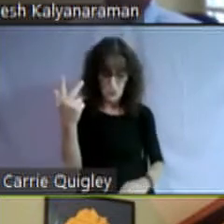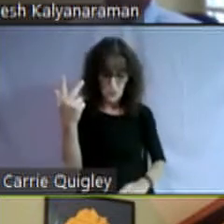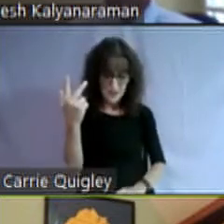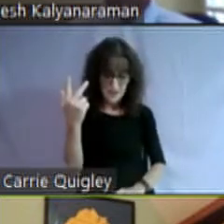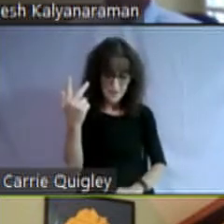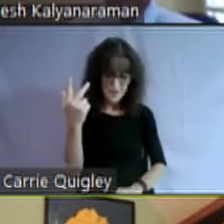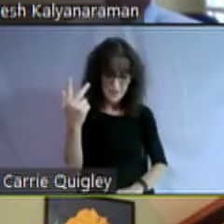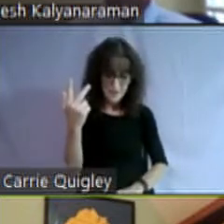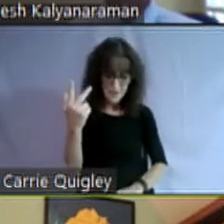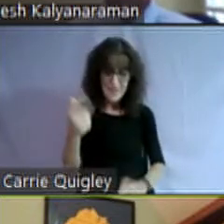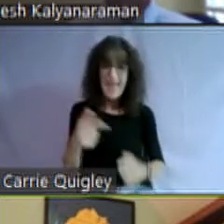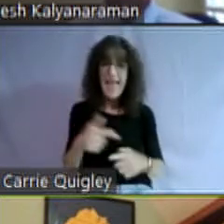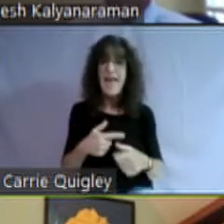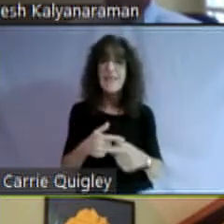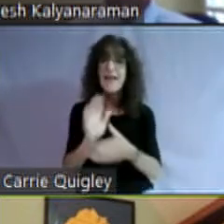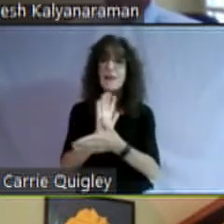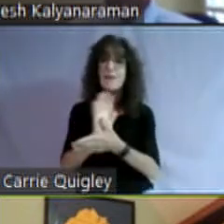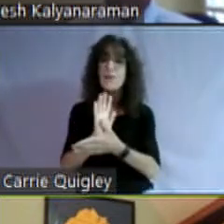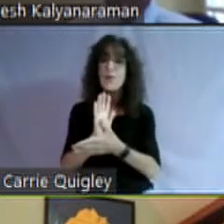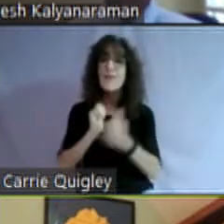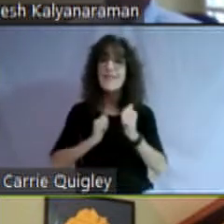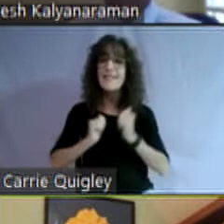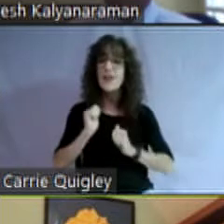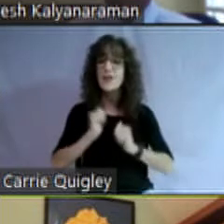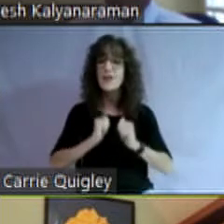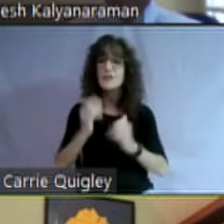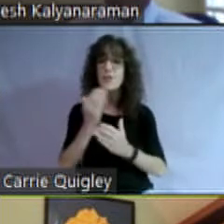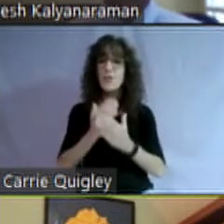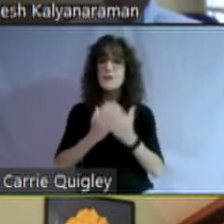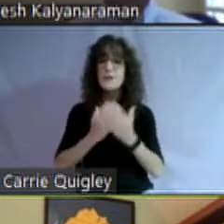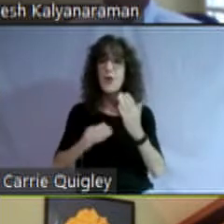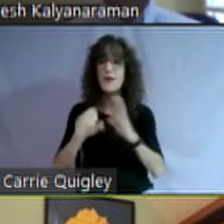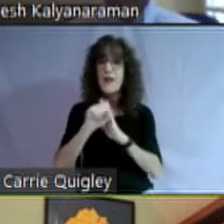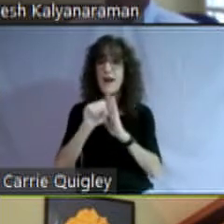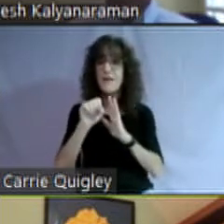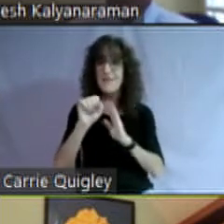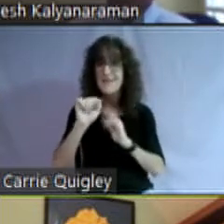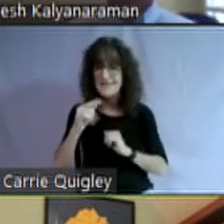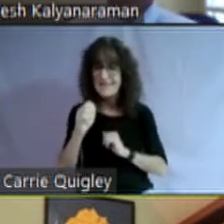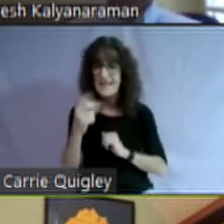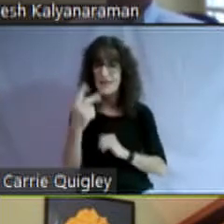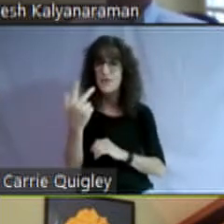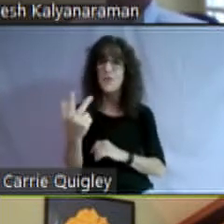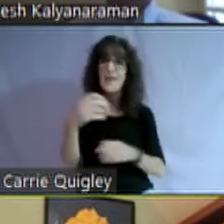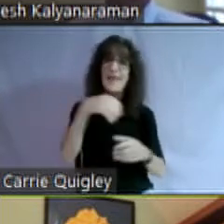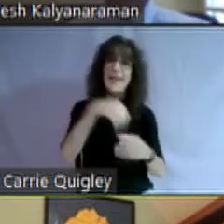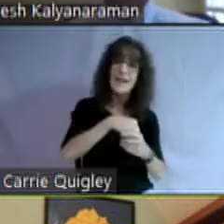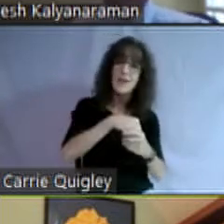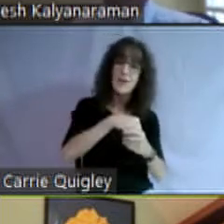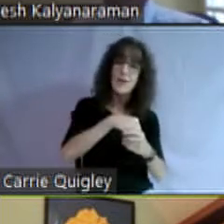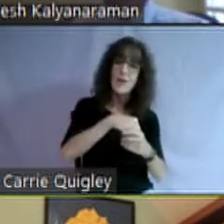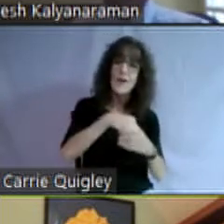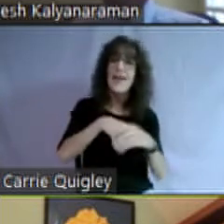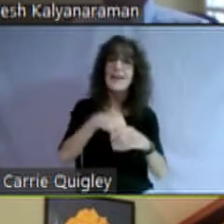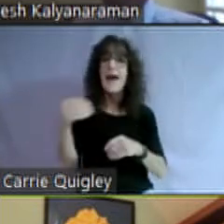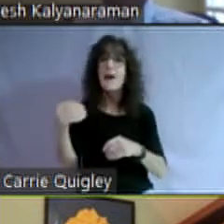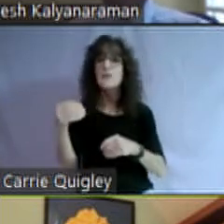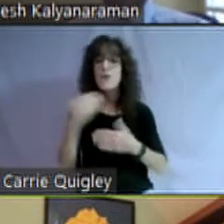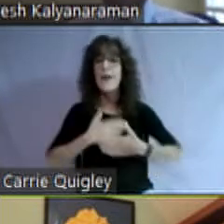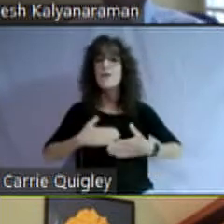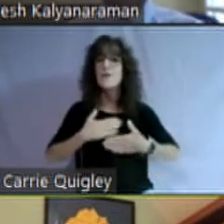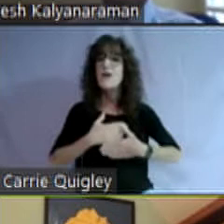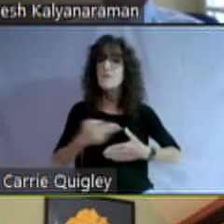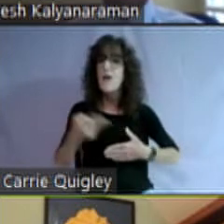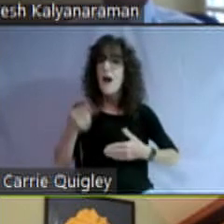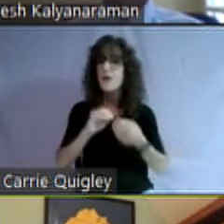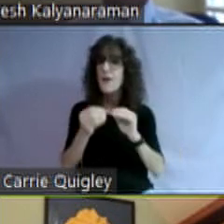And then movie theaters opening was part of stage 3, and some indoor and outdoor entertainment venues and higher numbers at